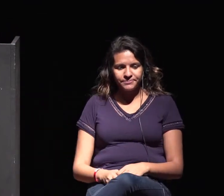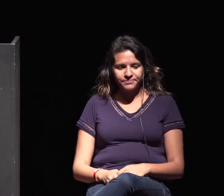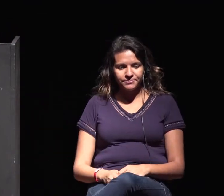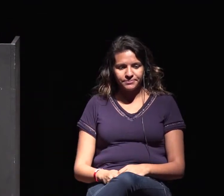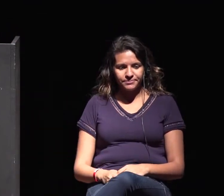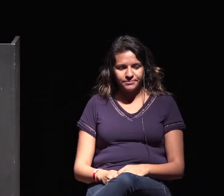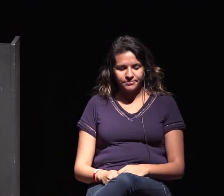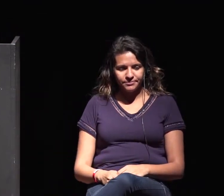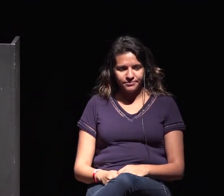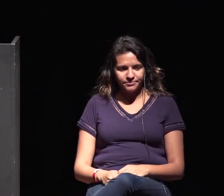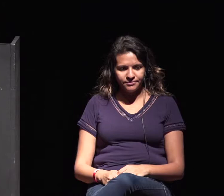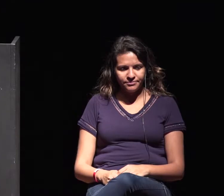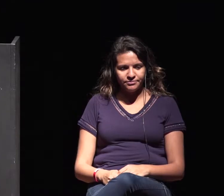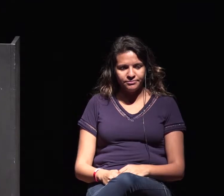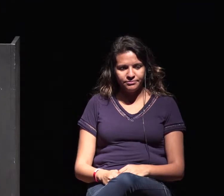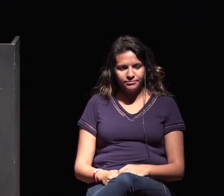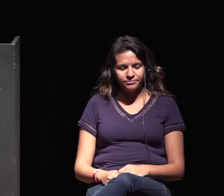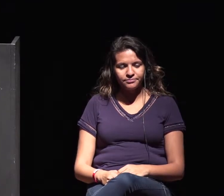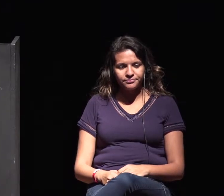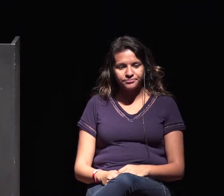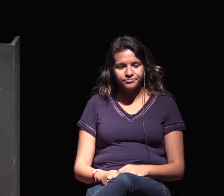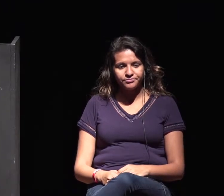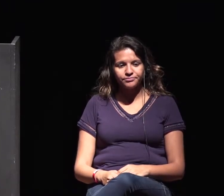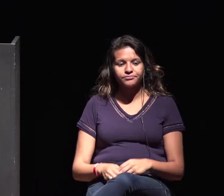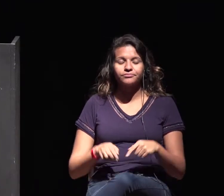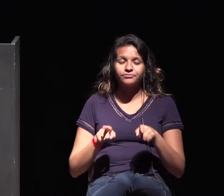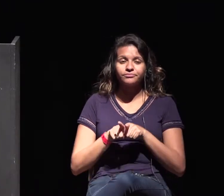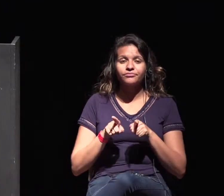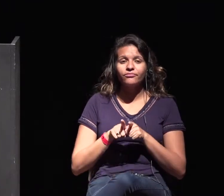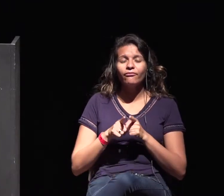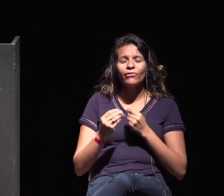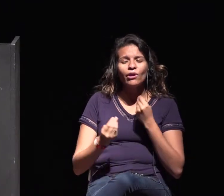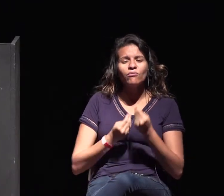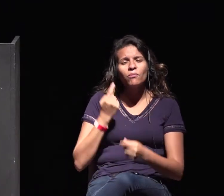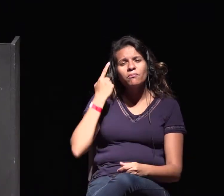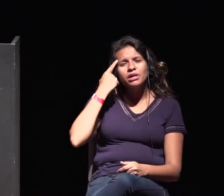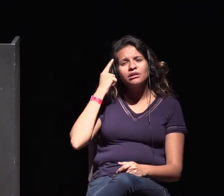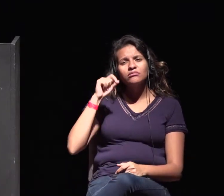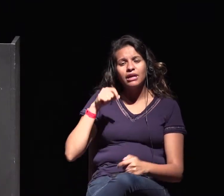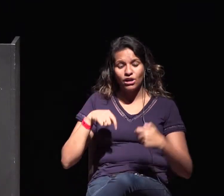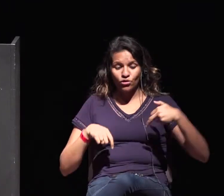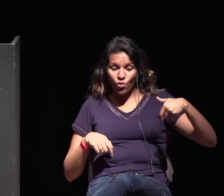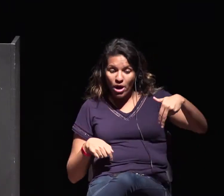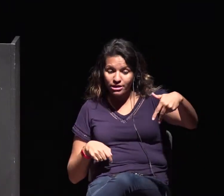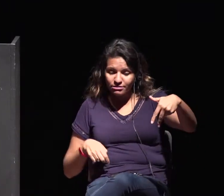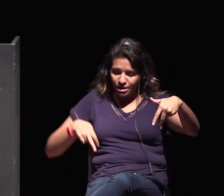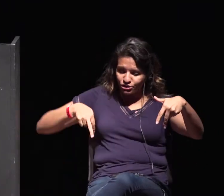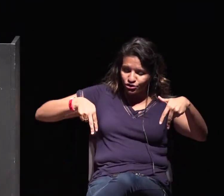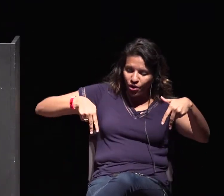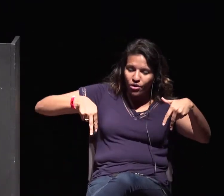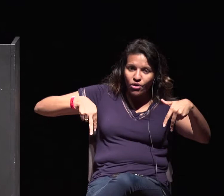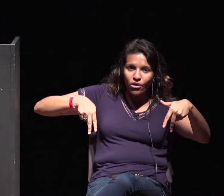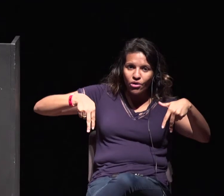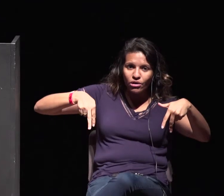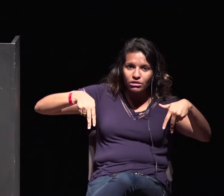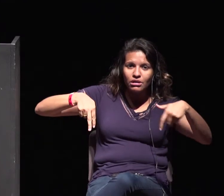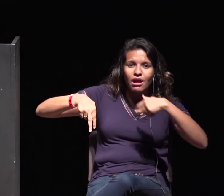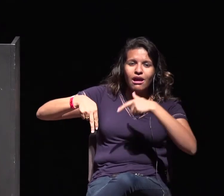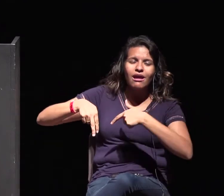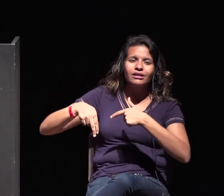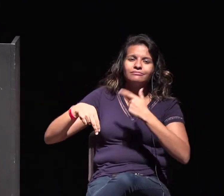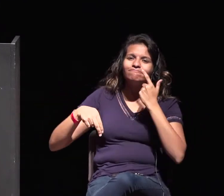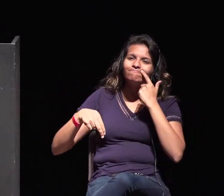On the contrary, jogging, running was understood to be unhealthy or even potentially dangerous for